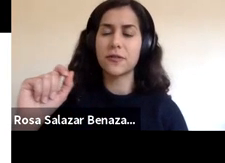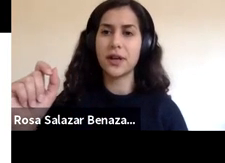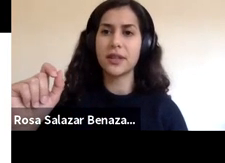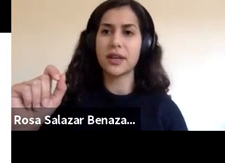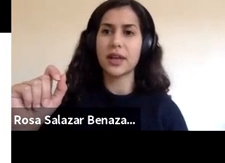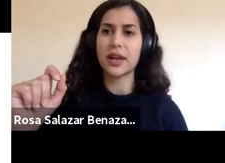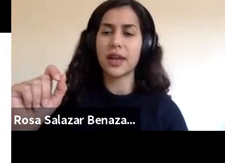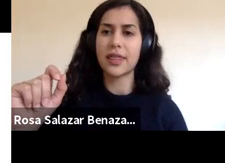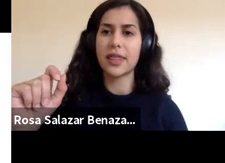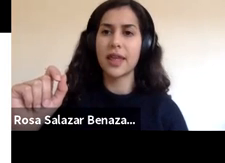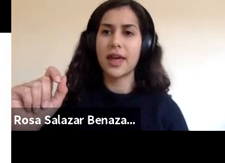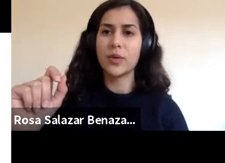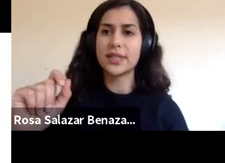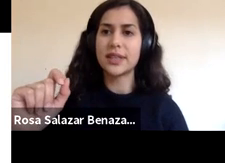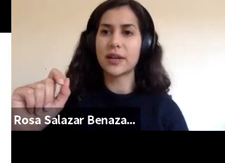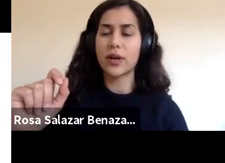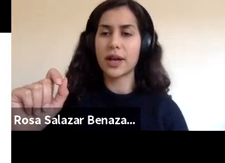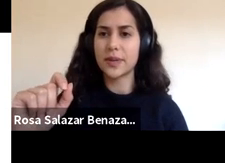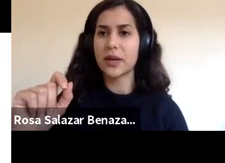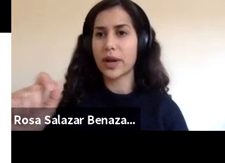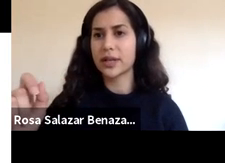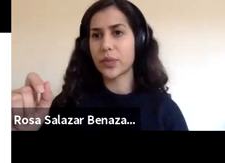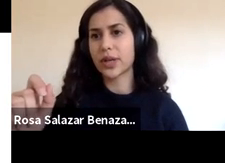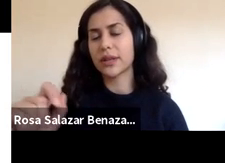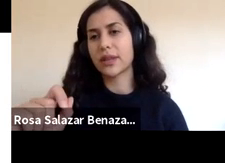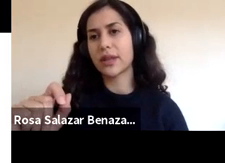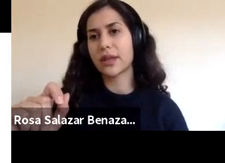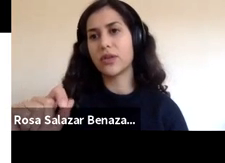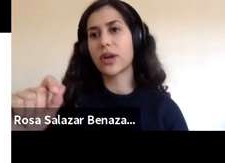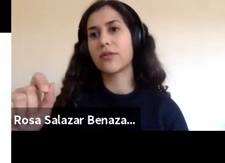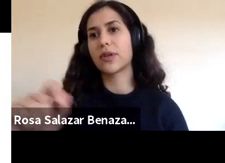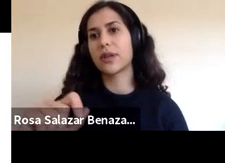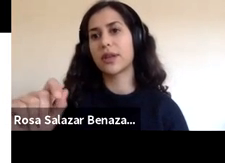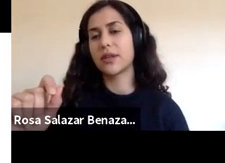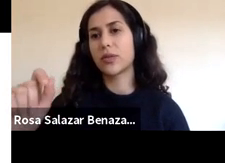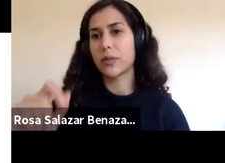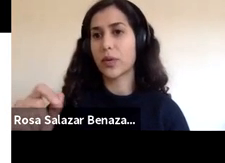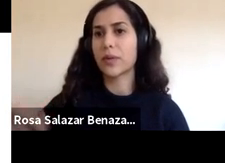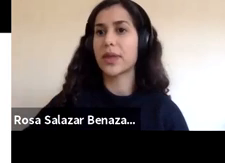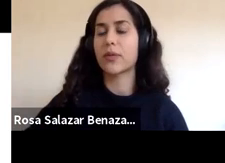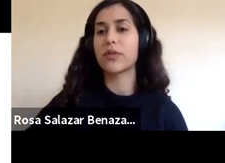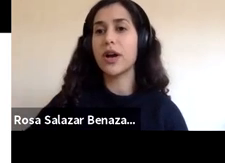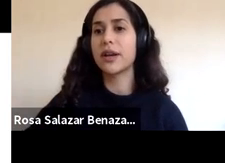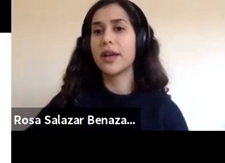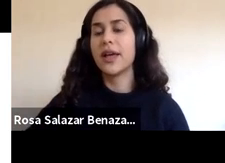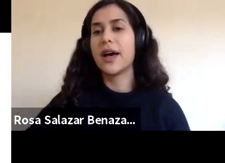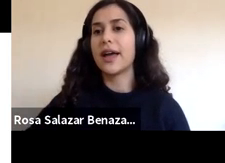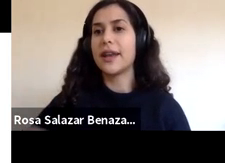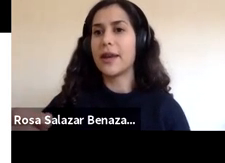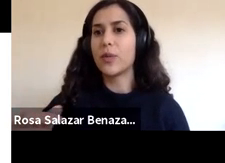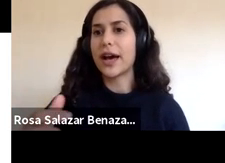you mentioned the funding, and we see that as being quite important in the UK funded 80/20 program that we